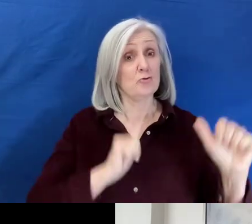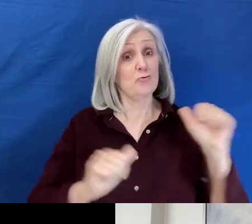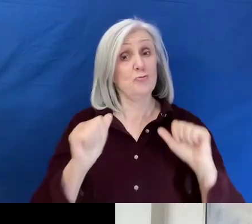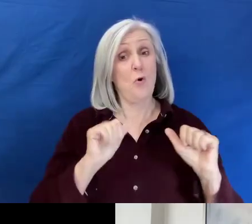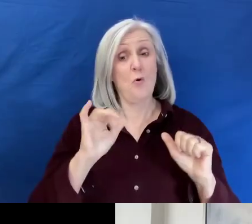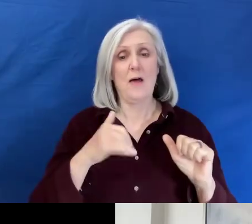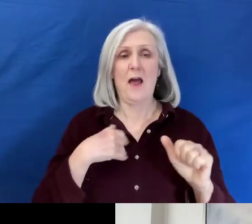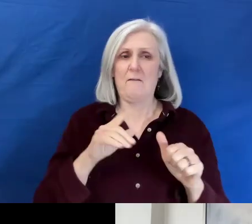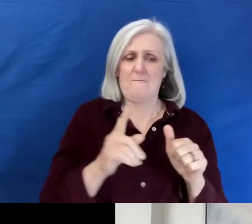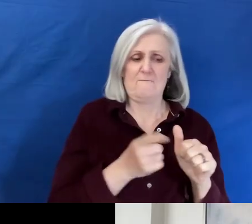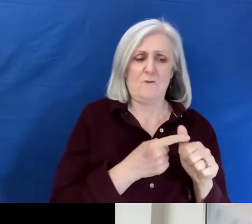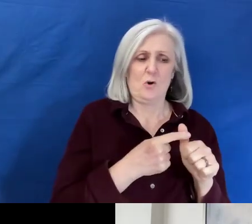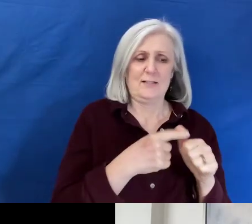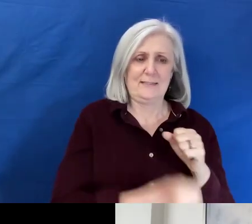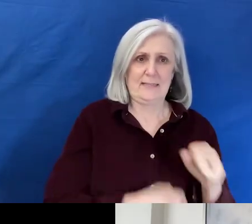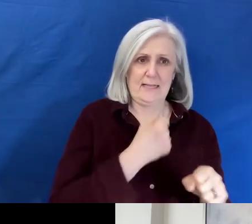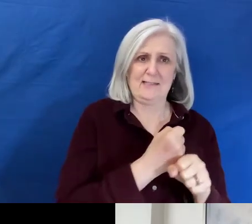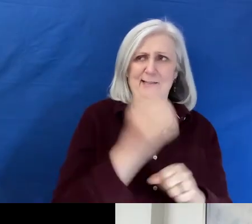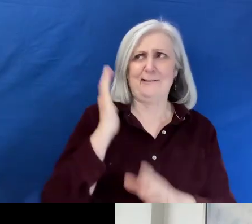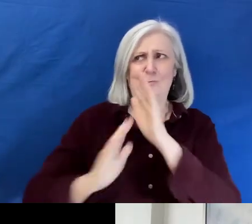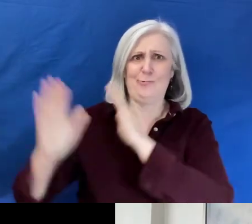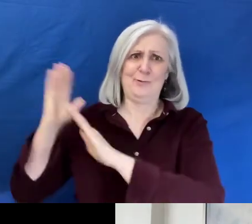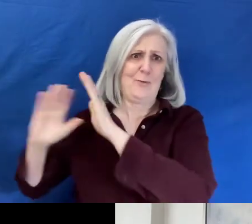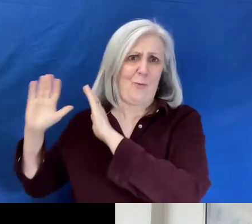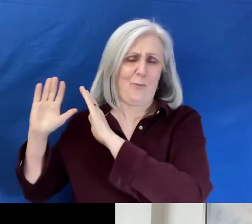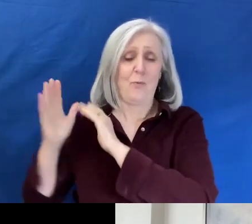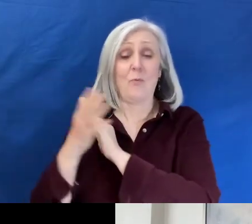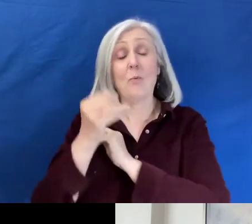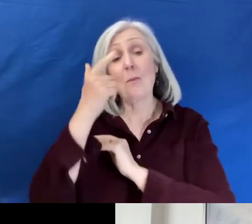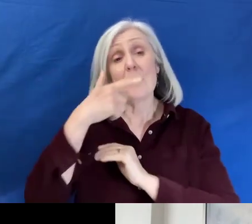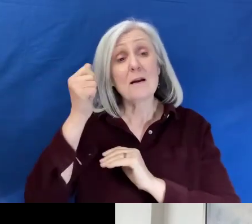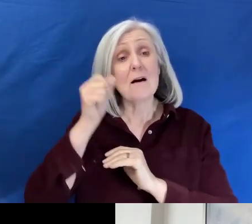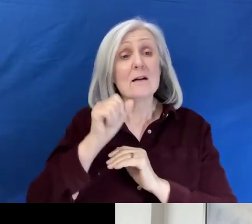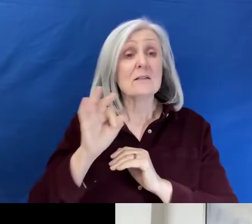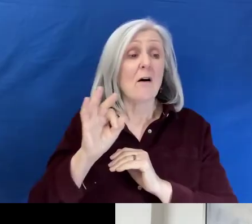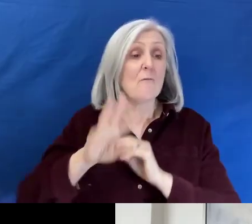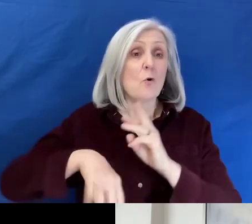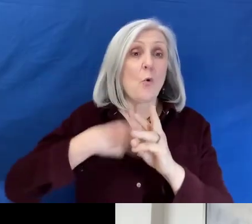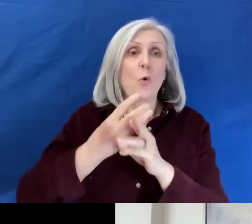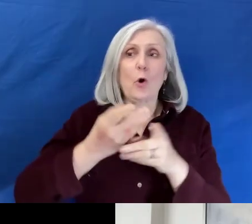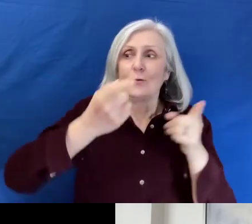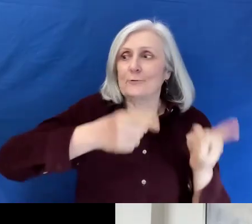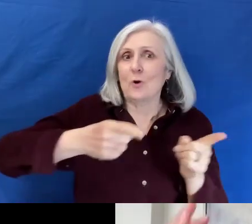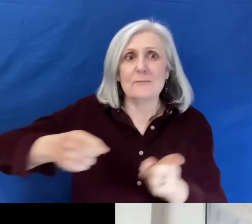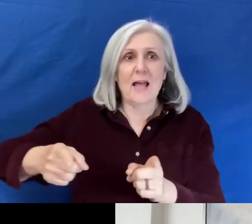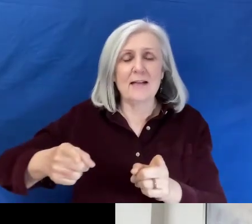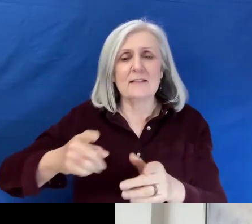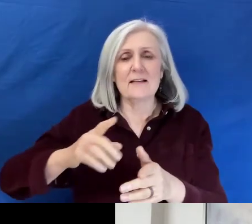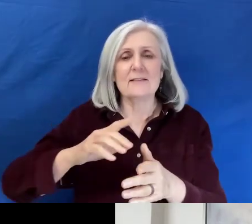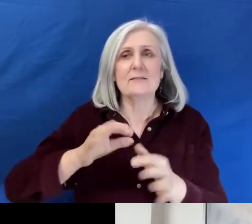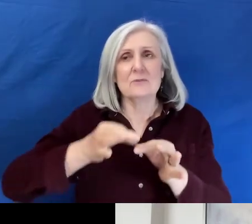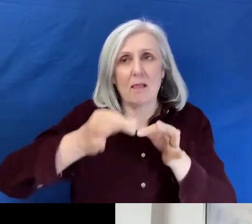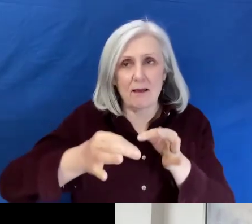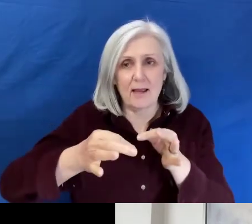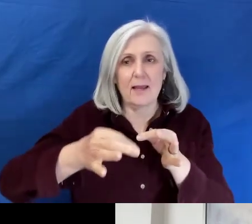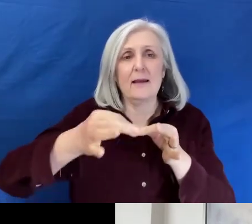a first season years ago. And because of, world circumstances, it kind of kept getting delayed and then